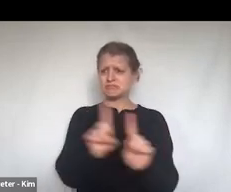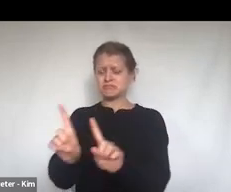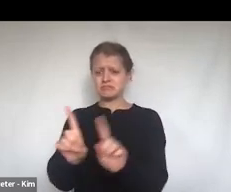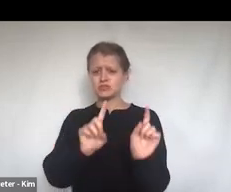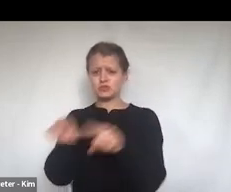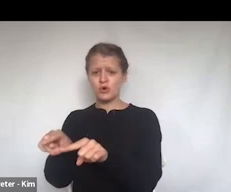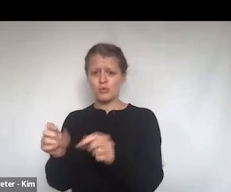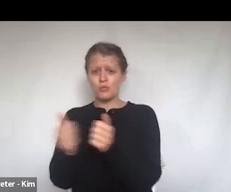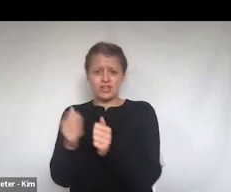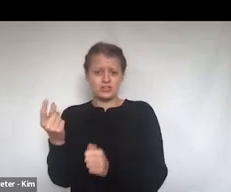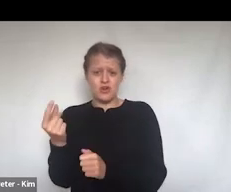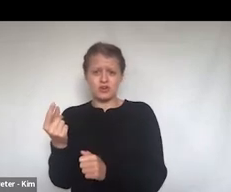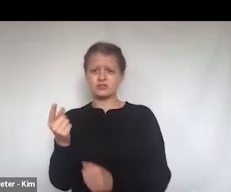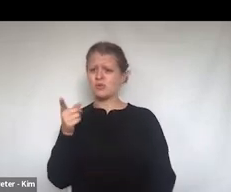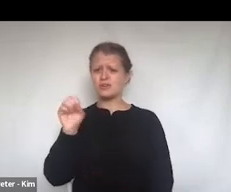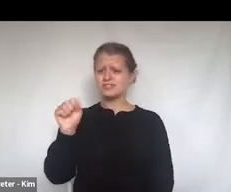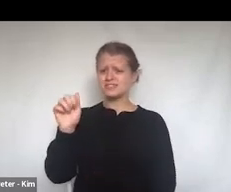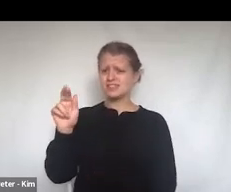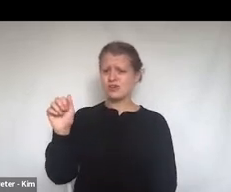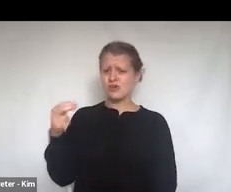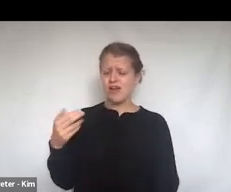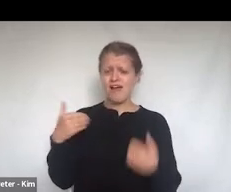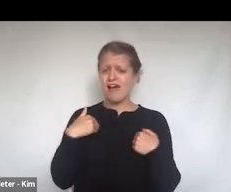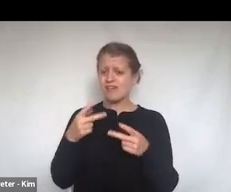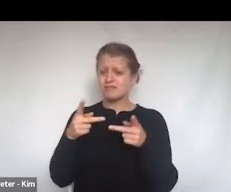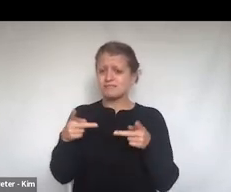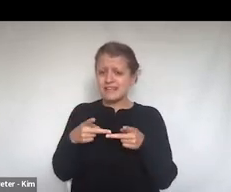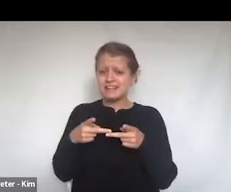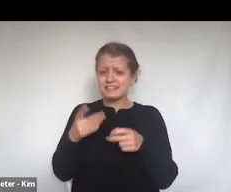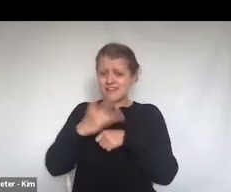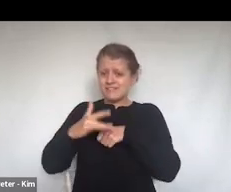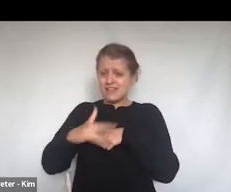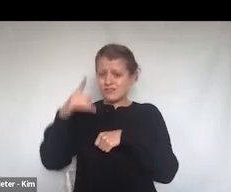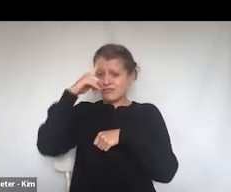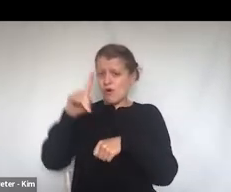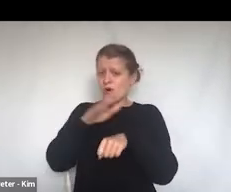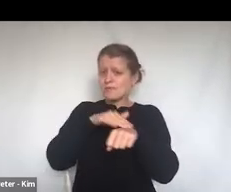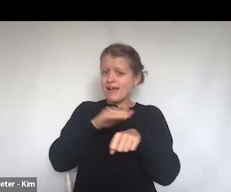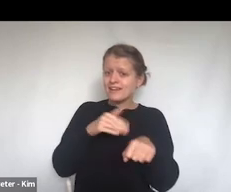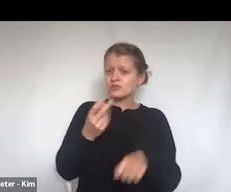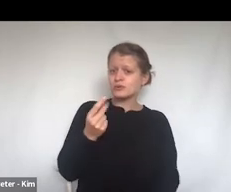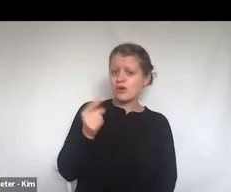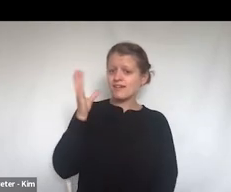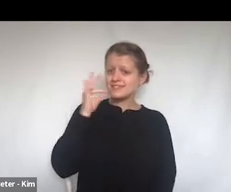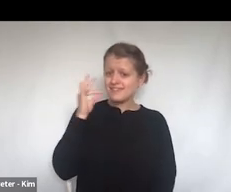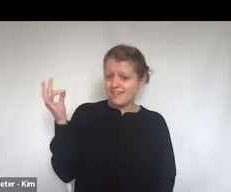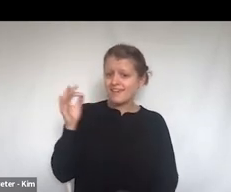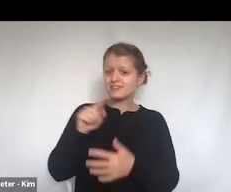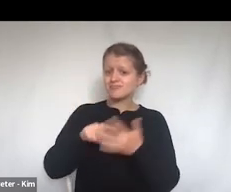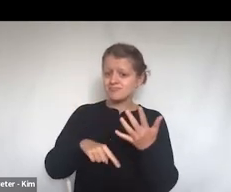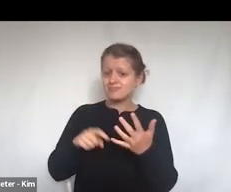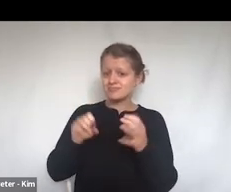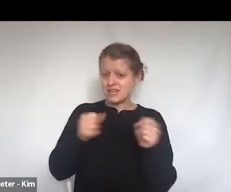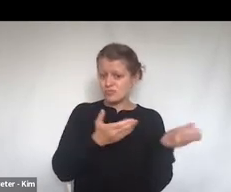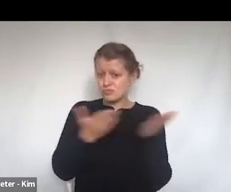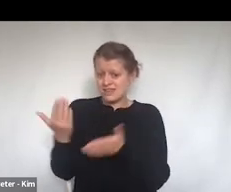heat event. Sarah, are there places where that are pet friendly that people can go to? Yeah, so